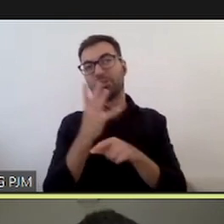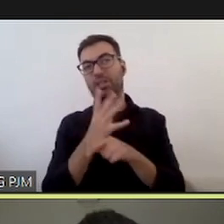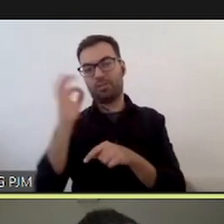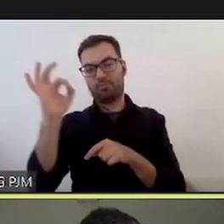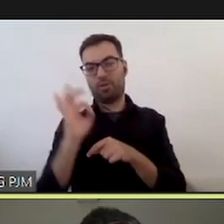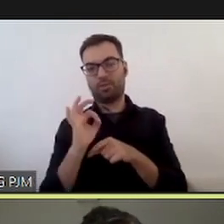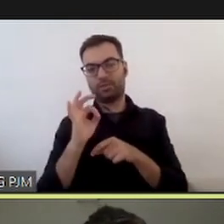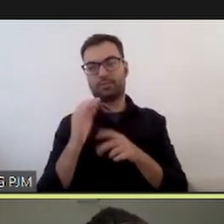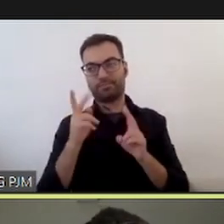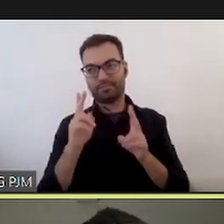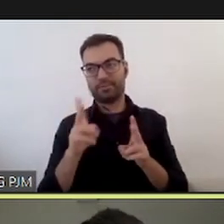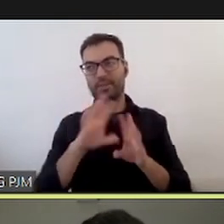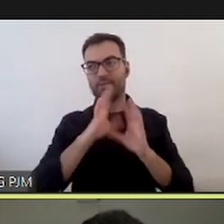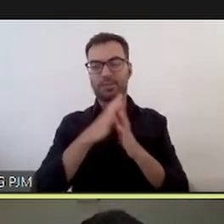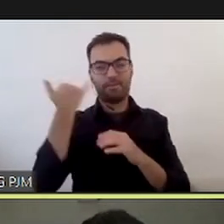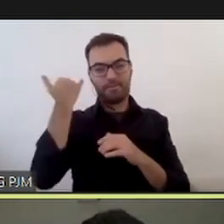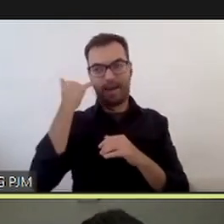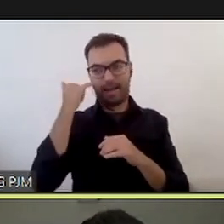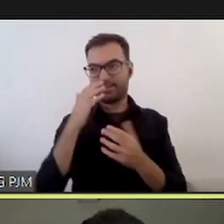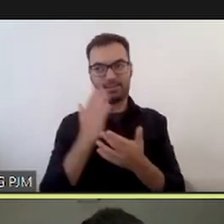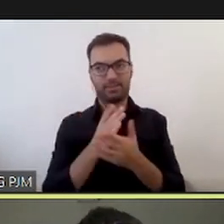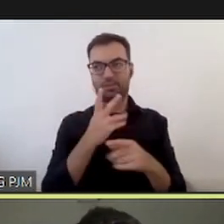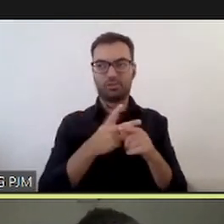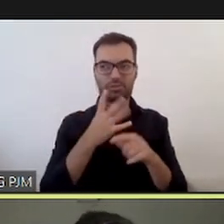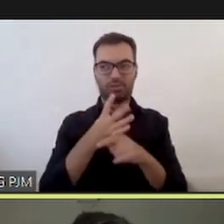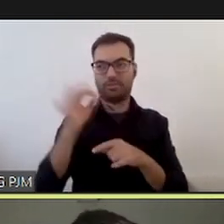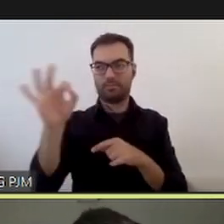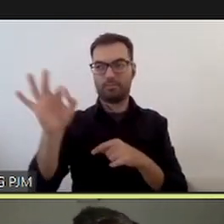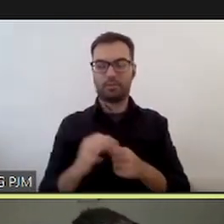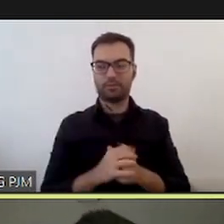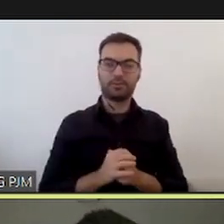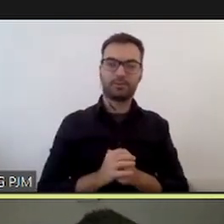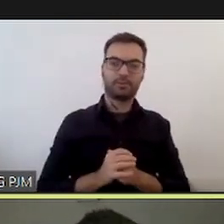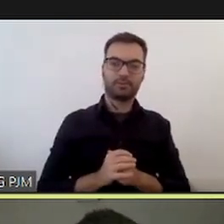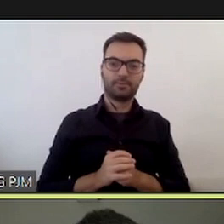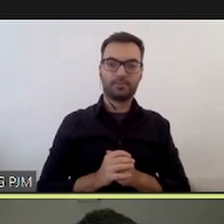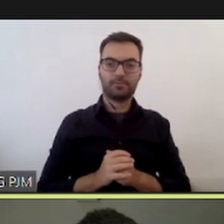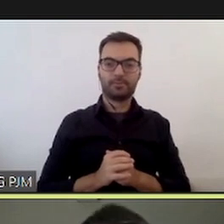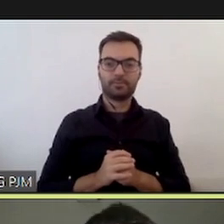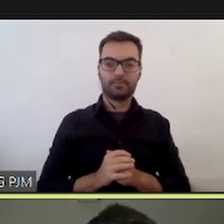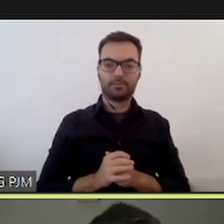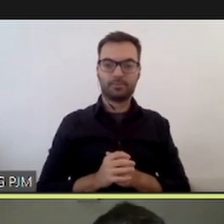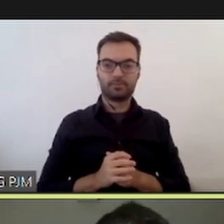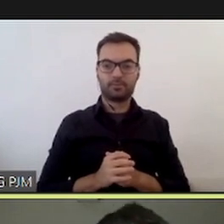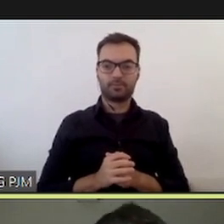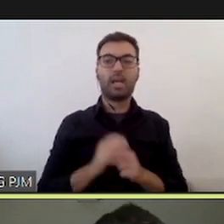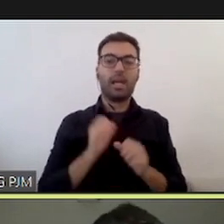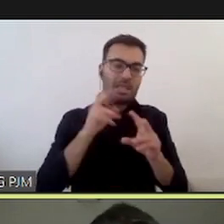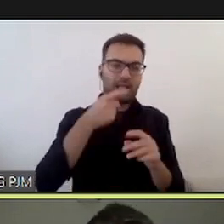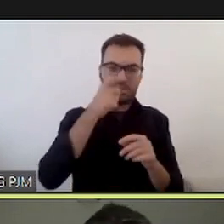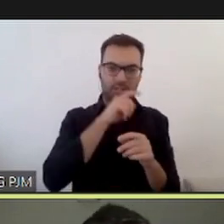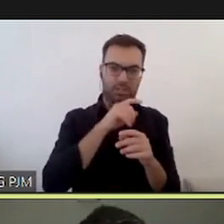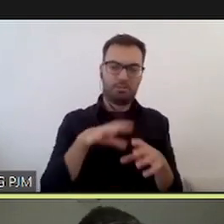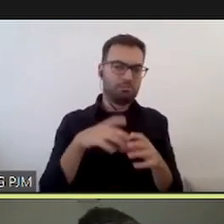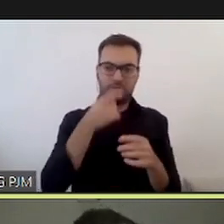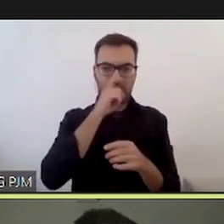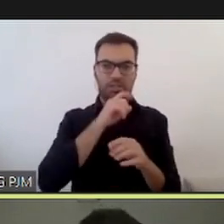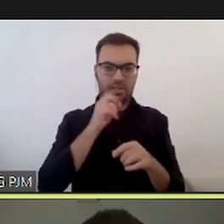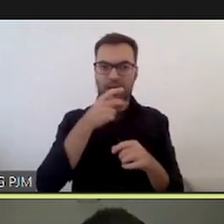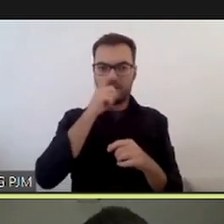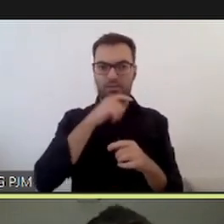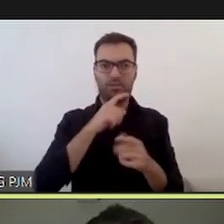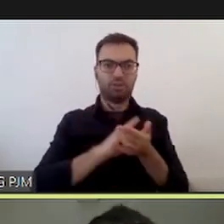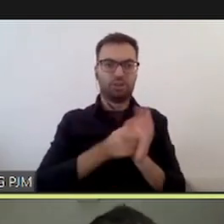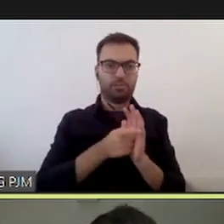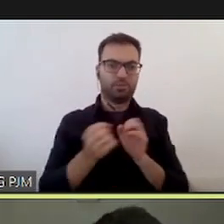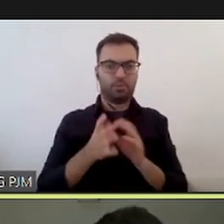30–40% of the all issues that might be on the page. But this is quite good score. This is very